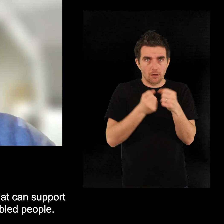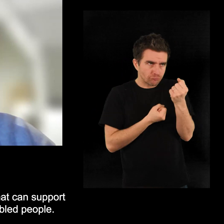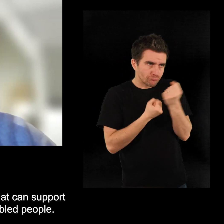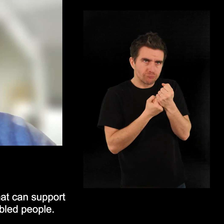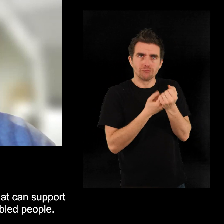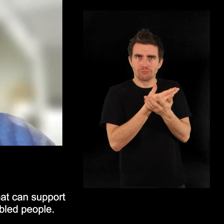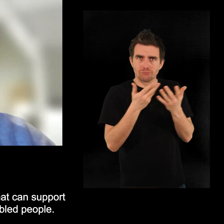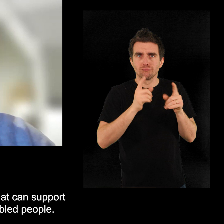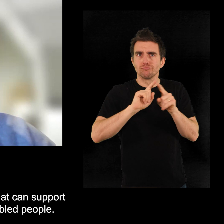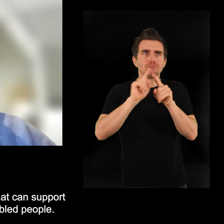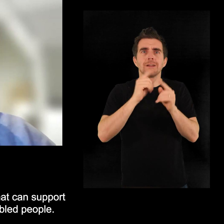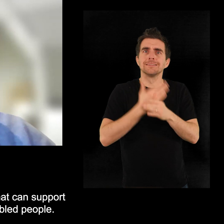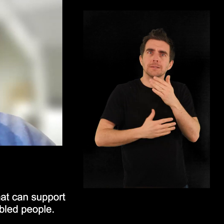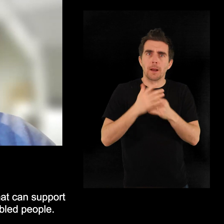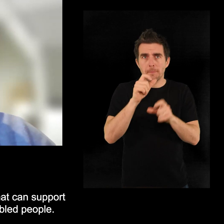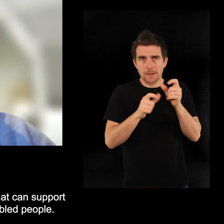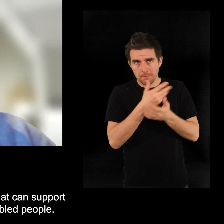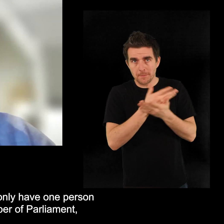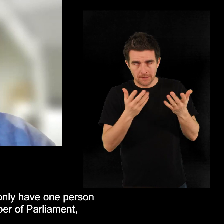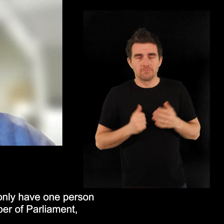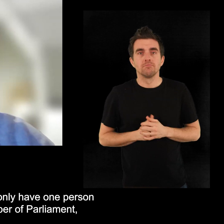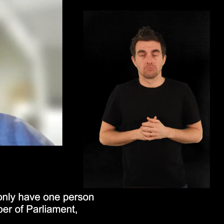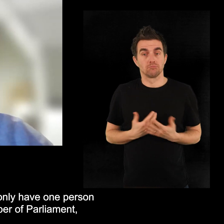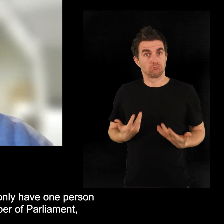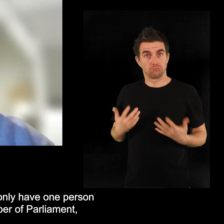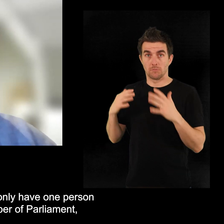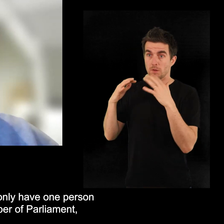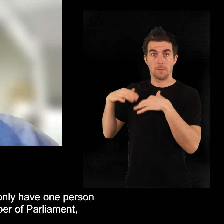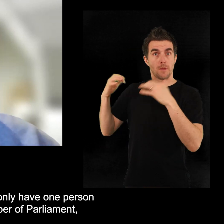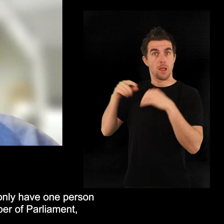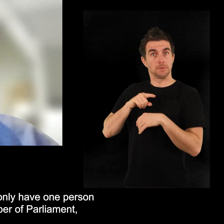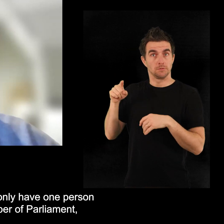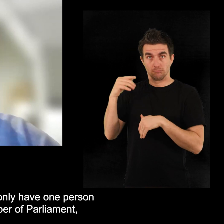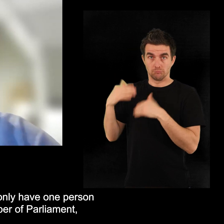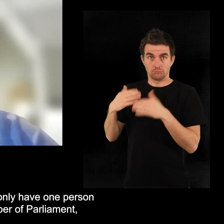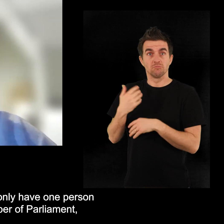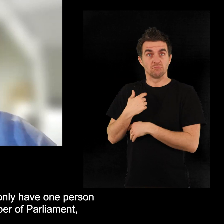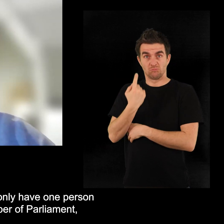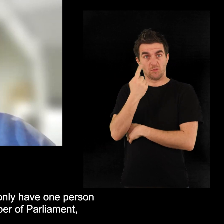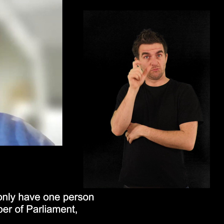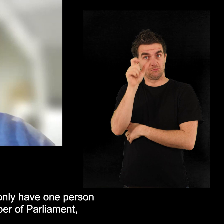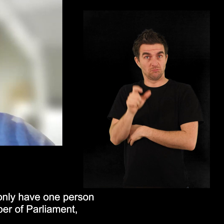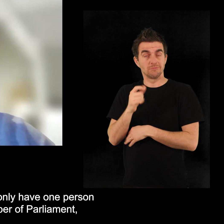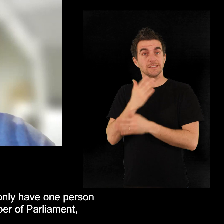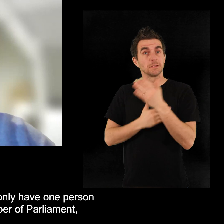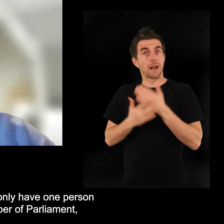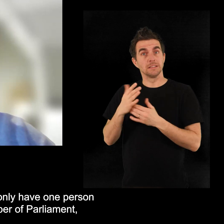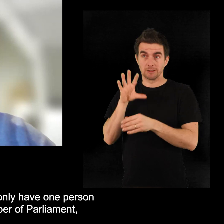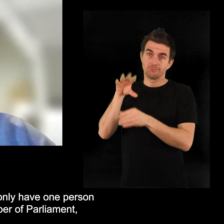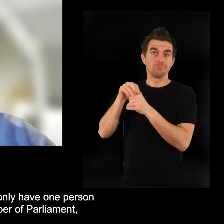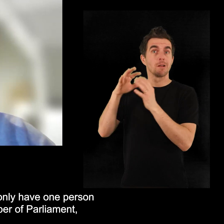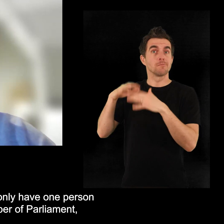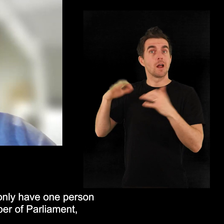to represent other disabled people. Currently in Parliament, we only have one person with disability who is a member